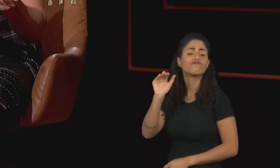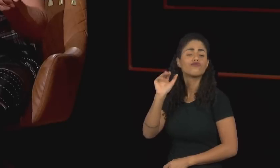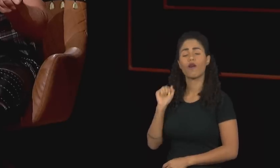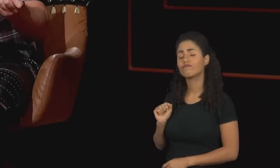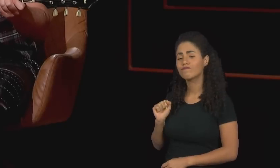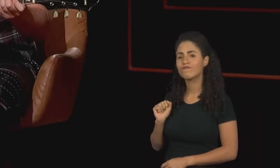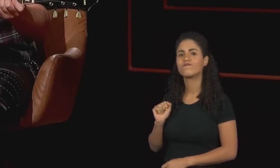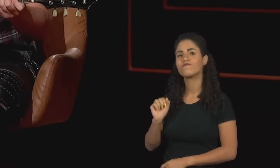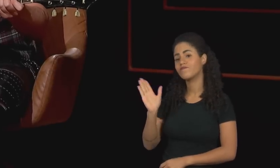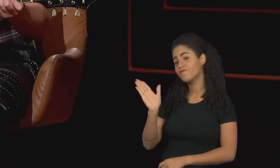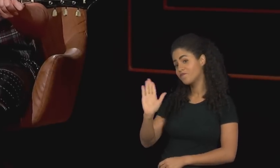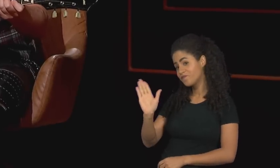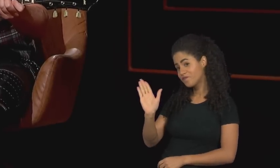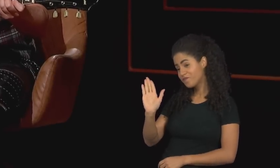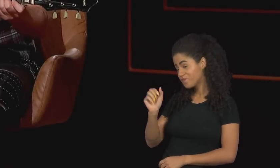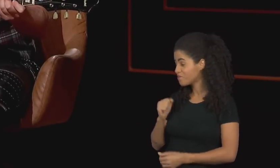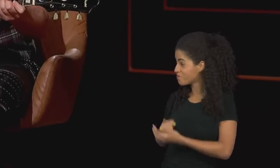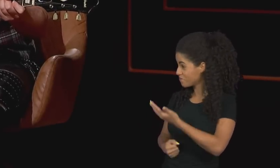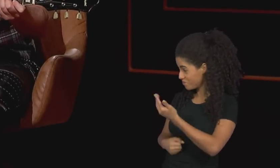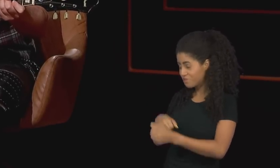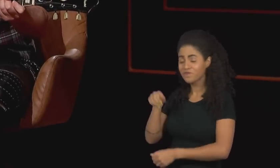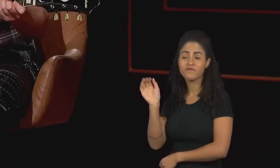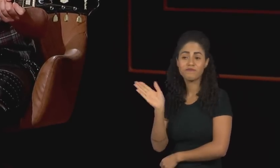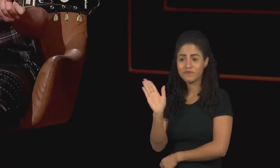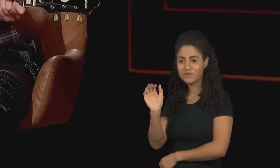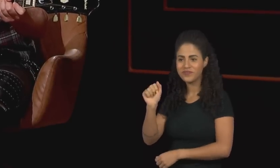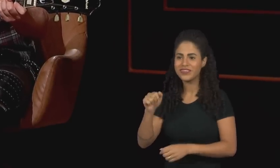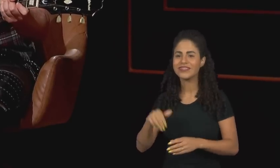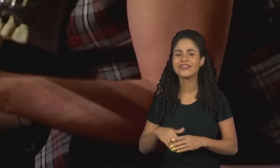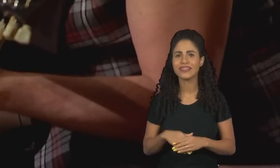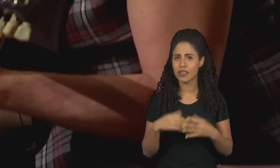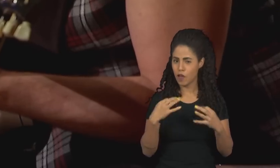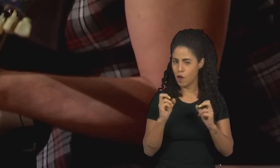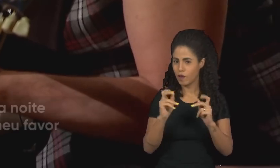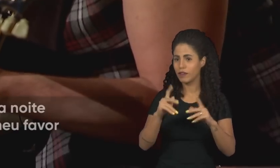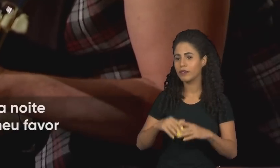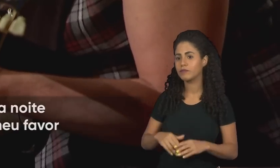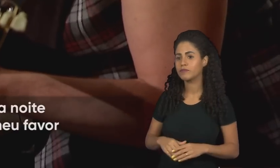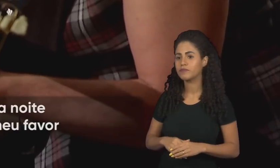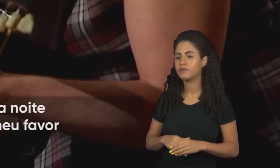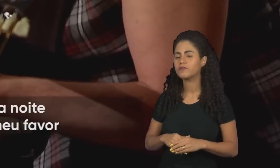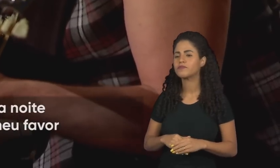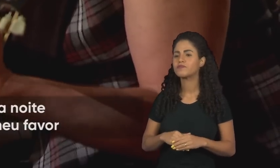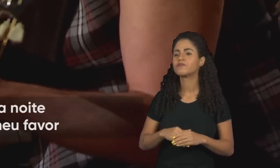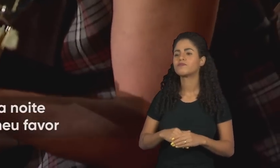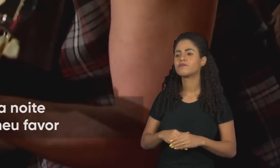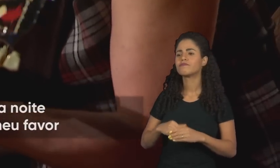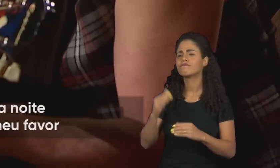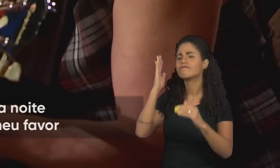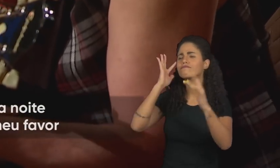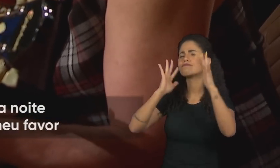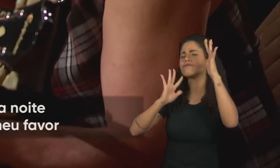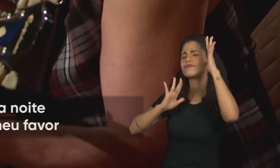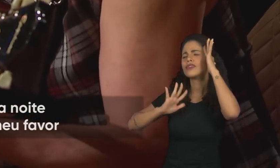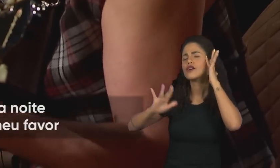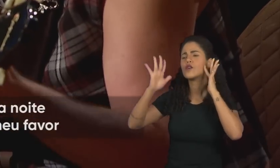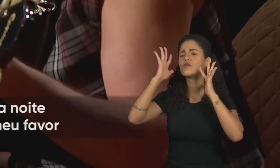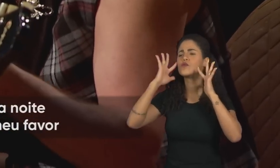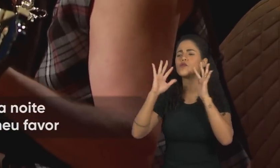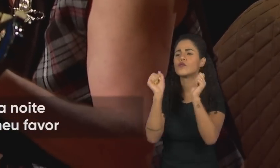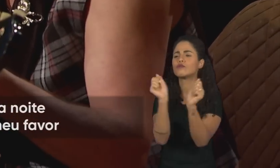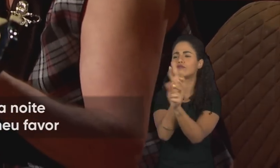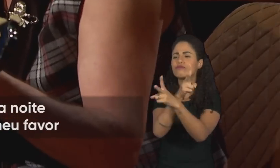ó. Goodbye, you just wave them goodbye. Tá certo? Sailing through the night,